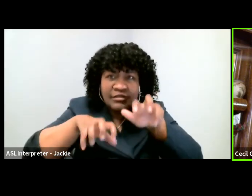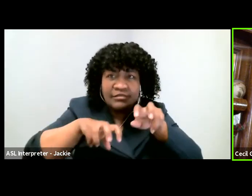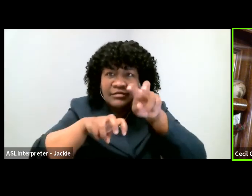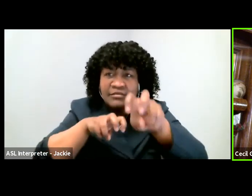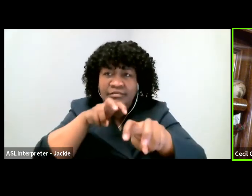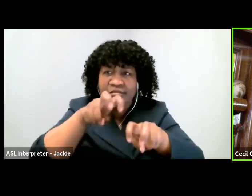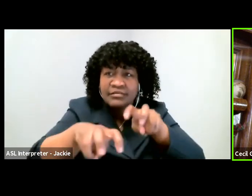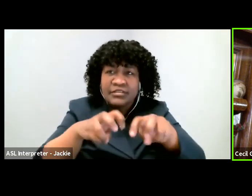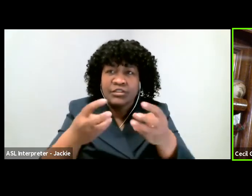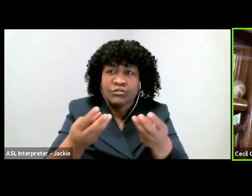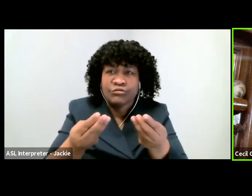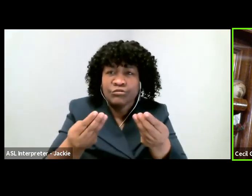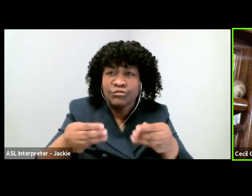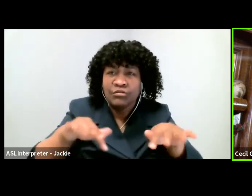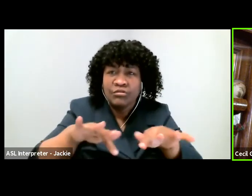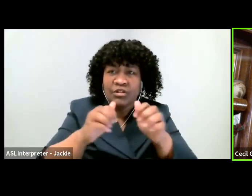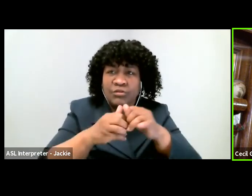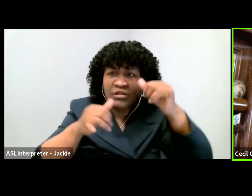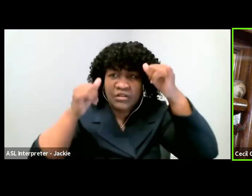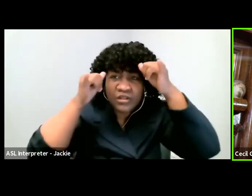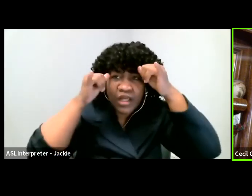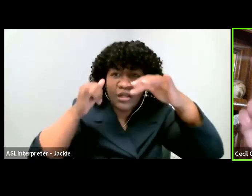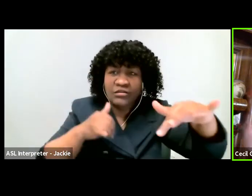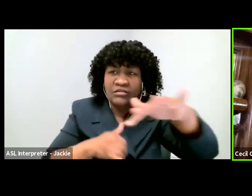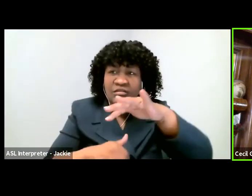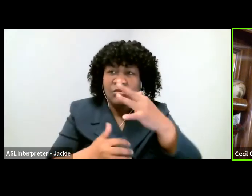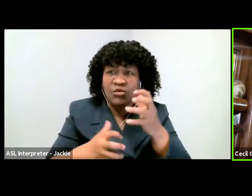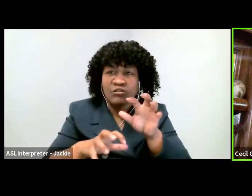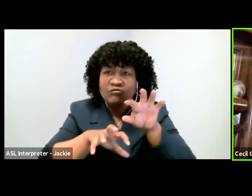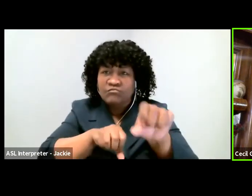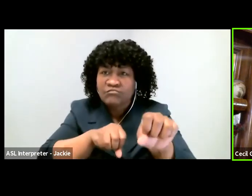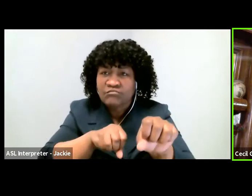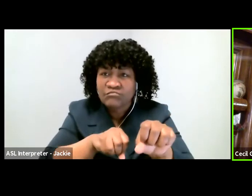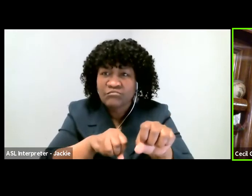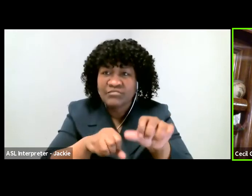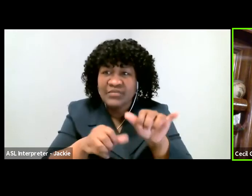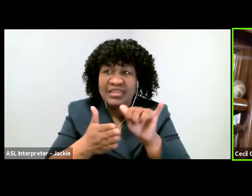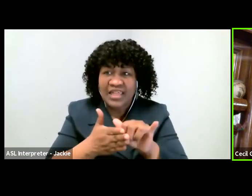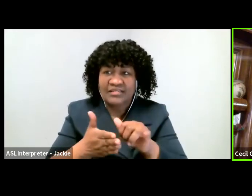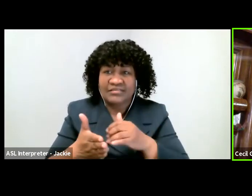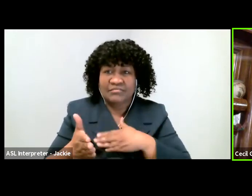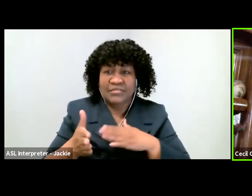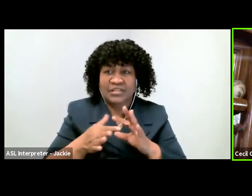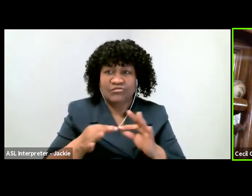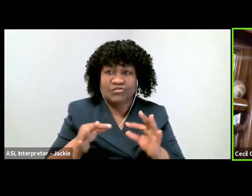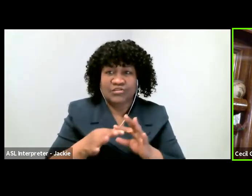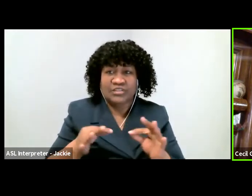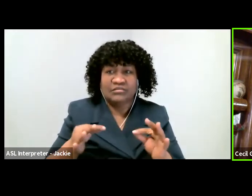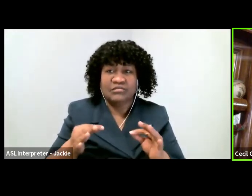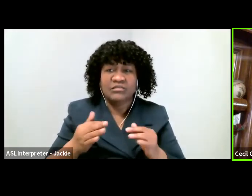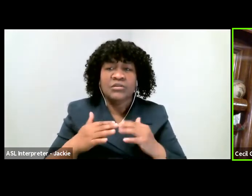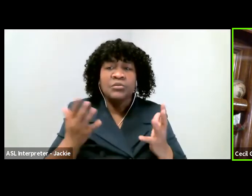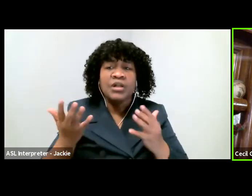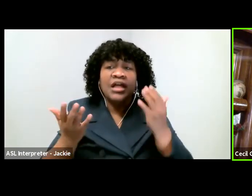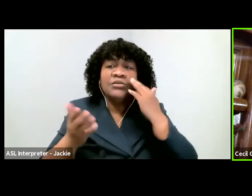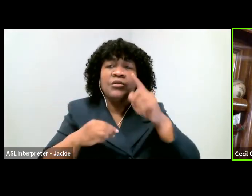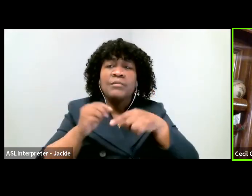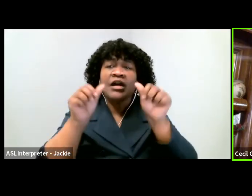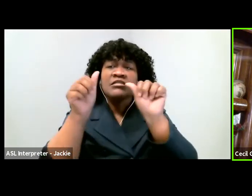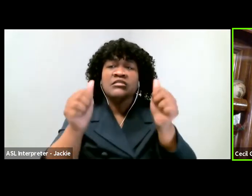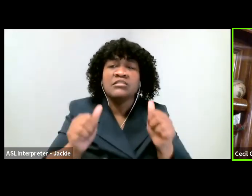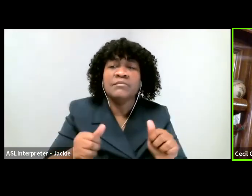and flocks in order to perpetuate a design. This was in the story. What I knew about